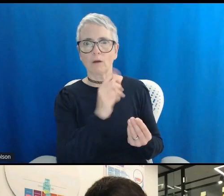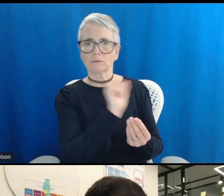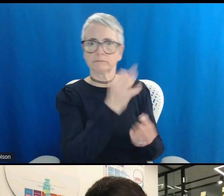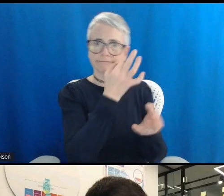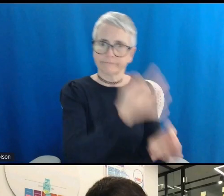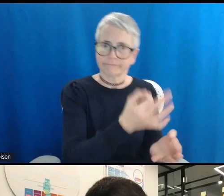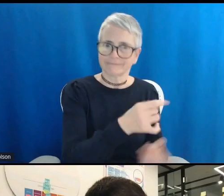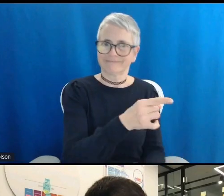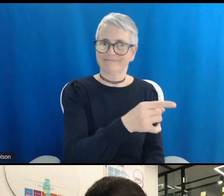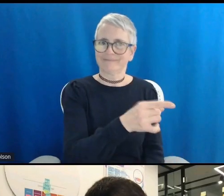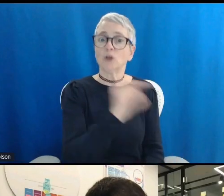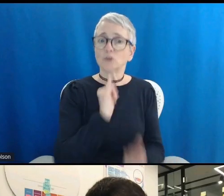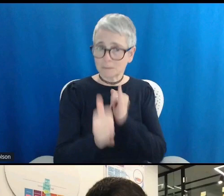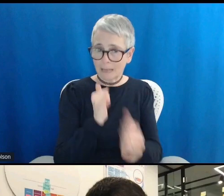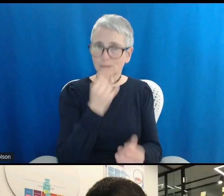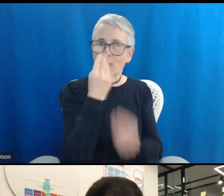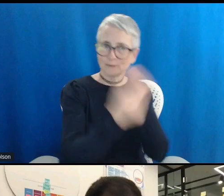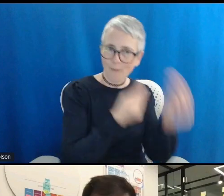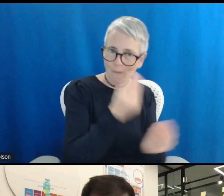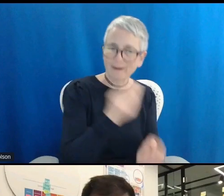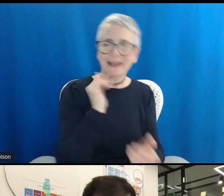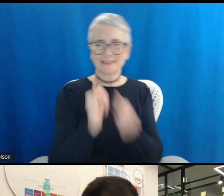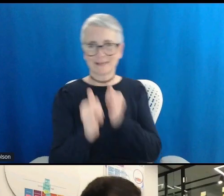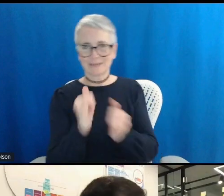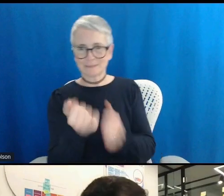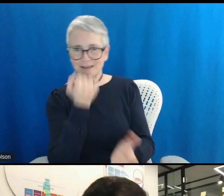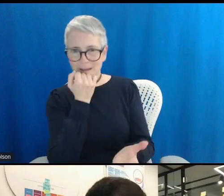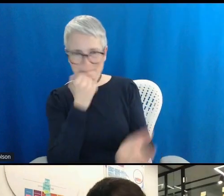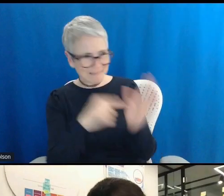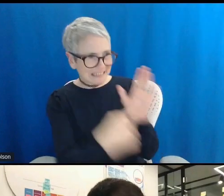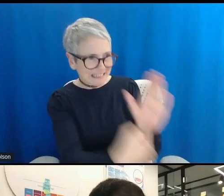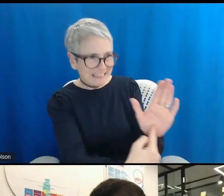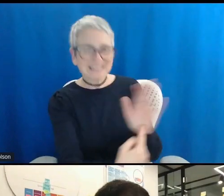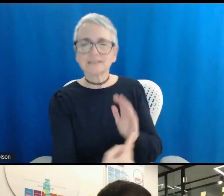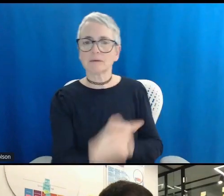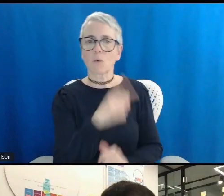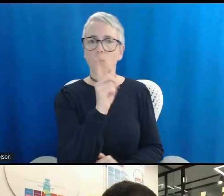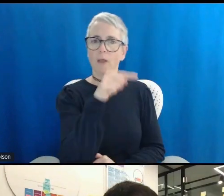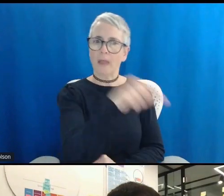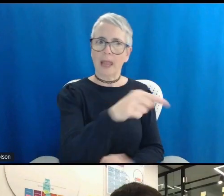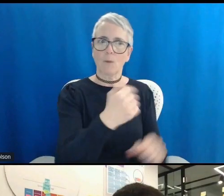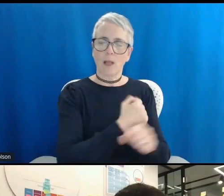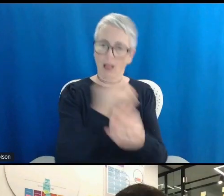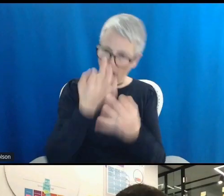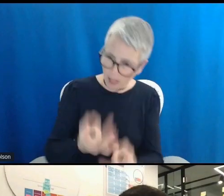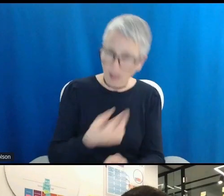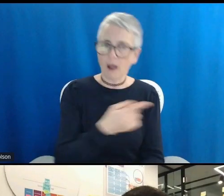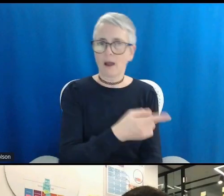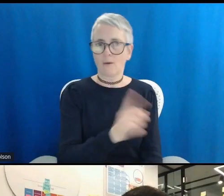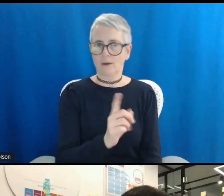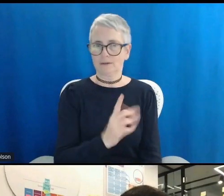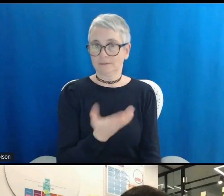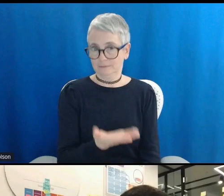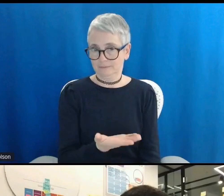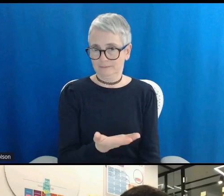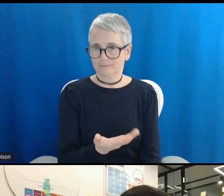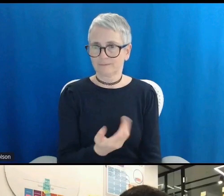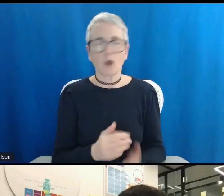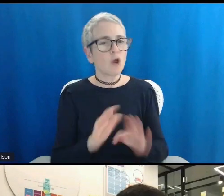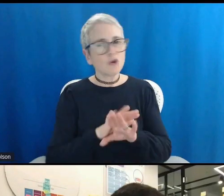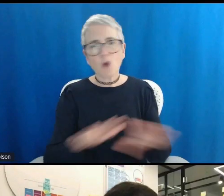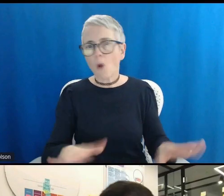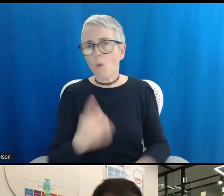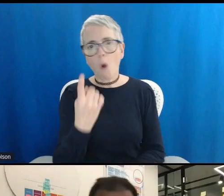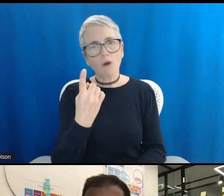storytelling or a combination of that and the facts and figures. What I would say is there's not one magic thing that makes this work for everybody. If